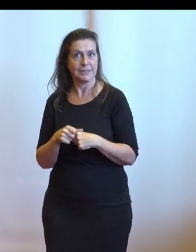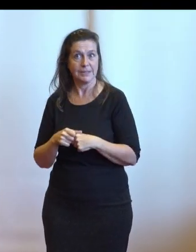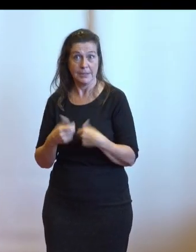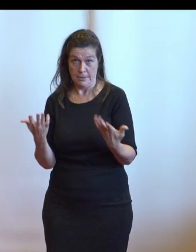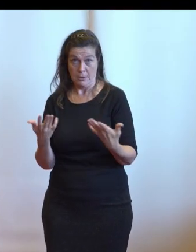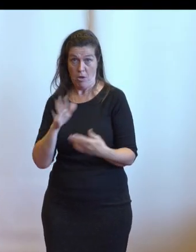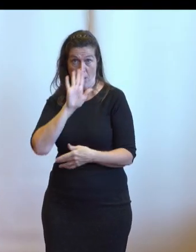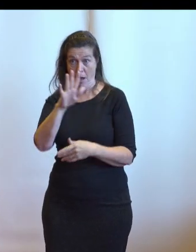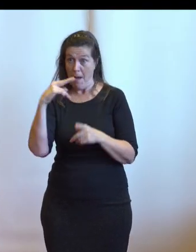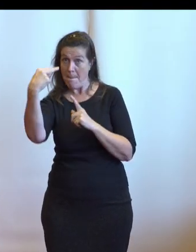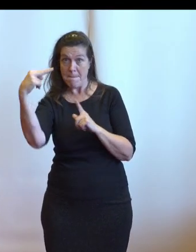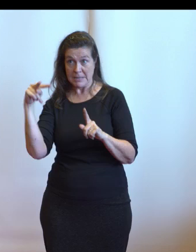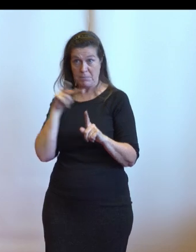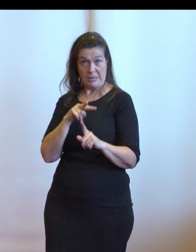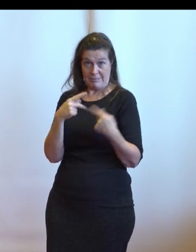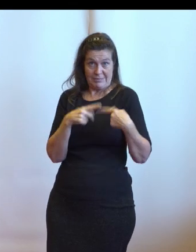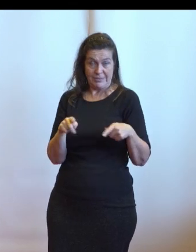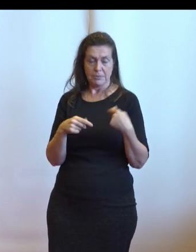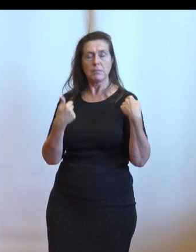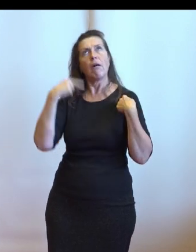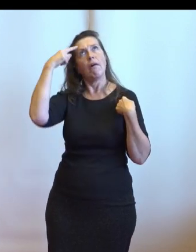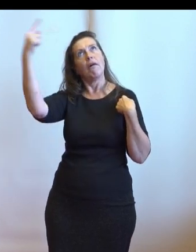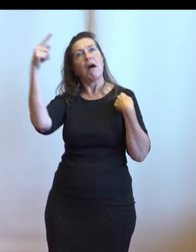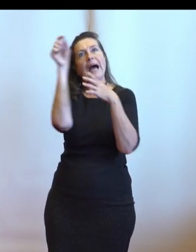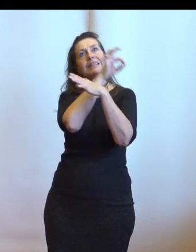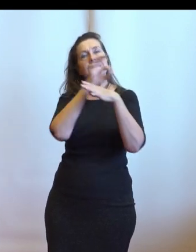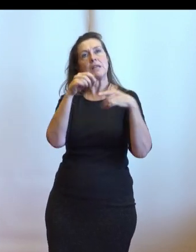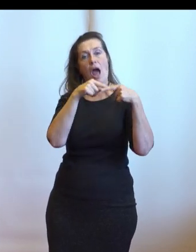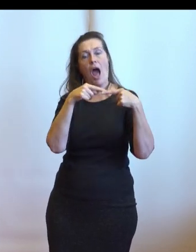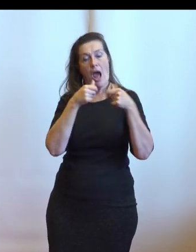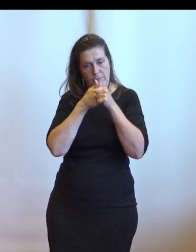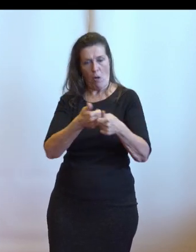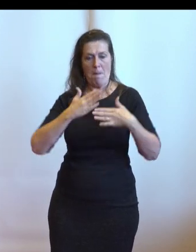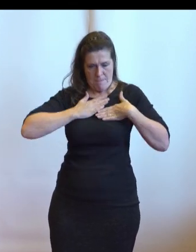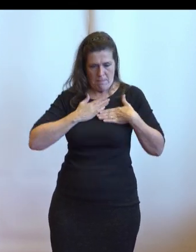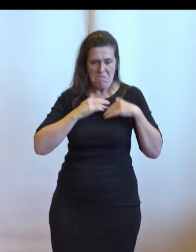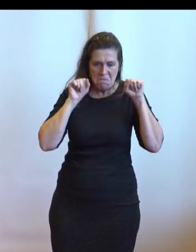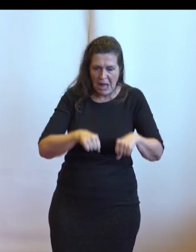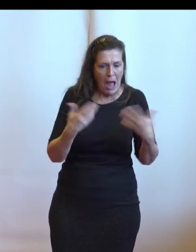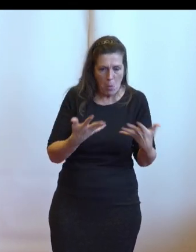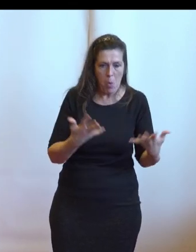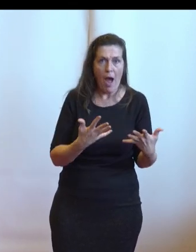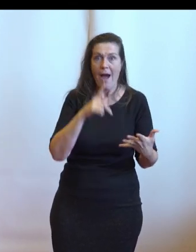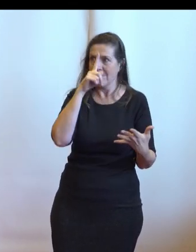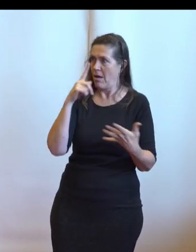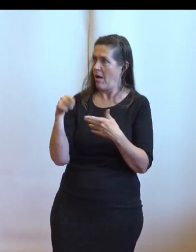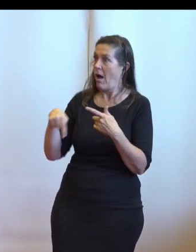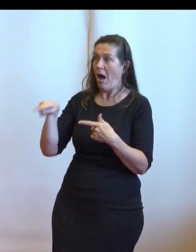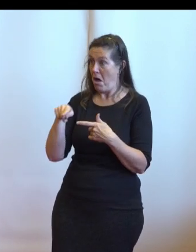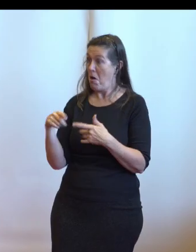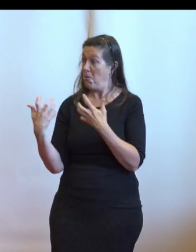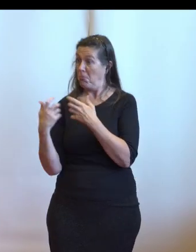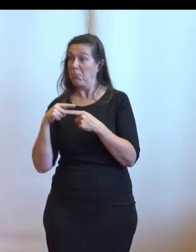your perspective. By designing based on our own abilities and perspectives, we create digital solutions that work for some,